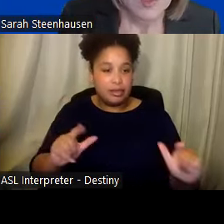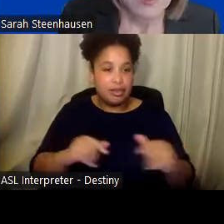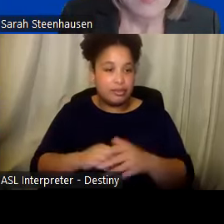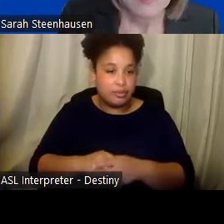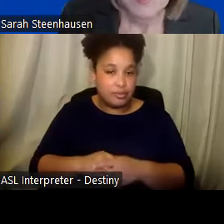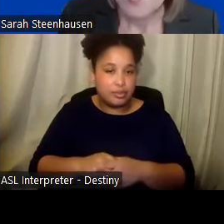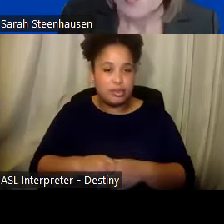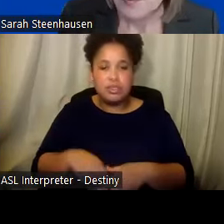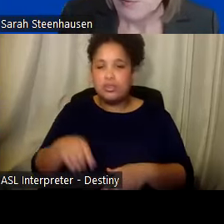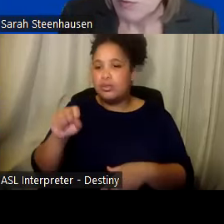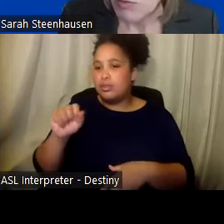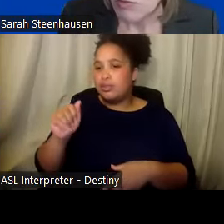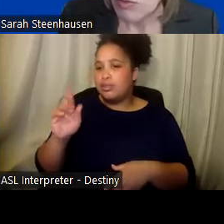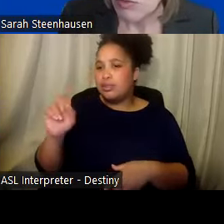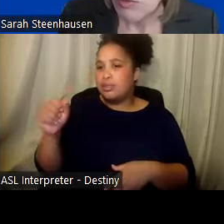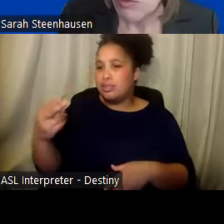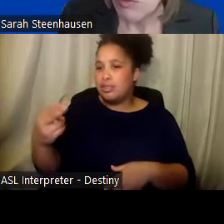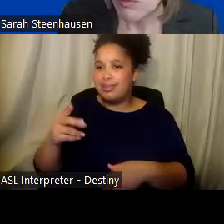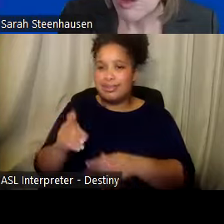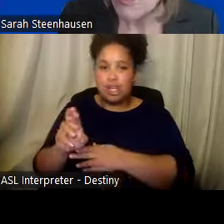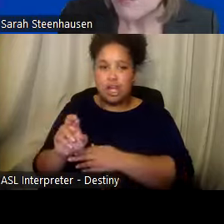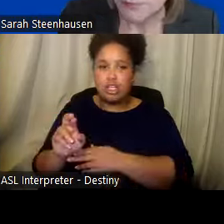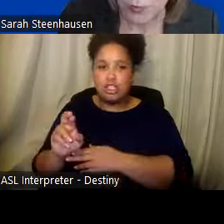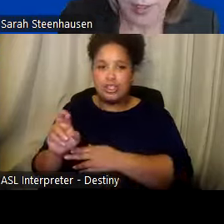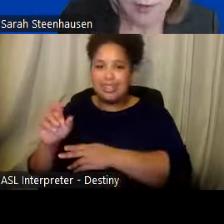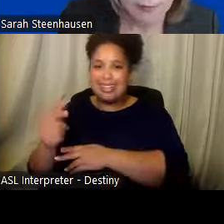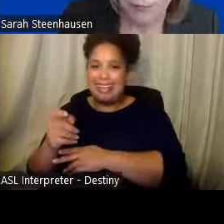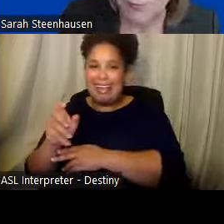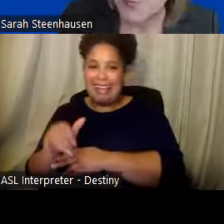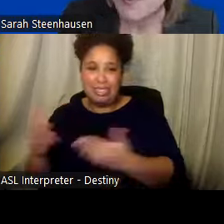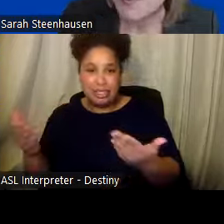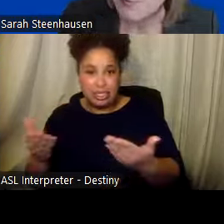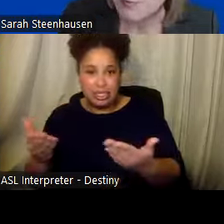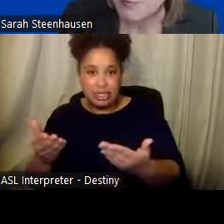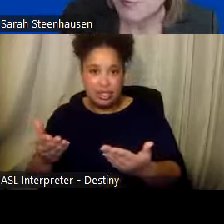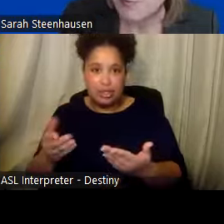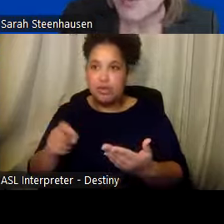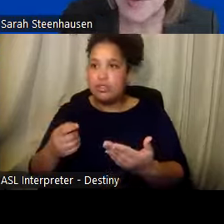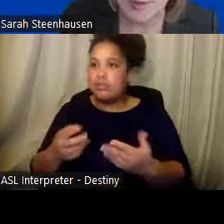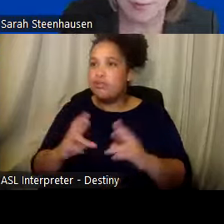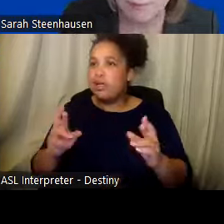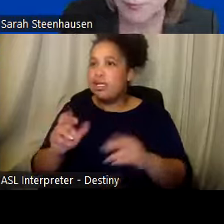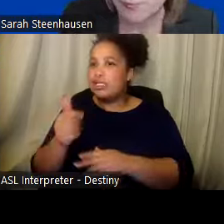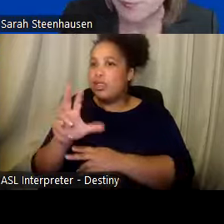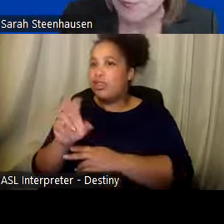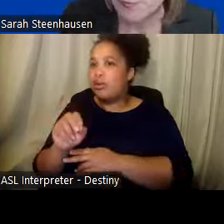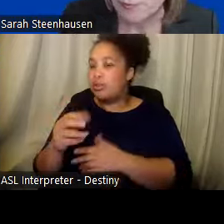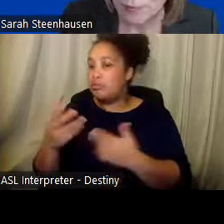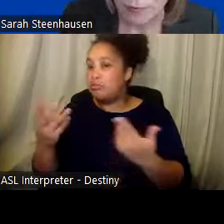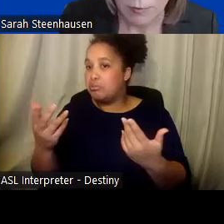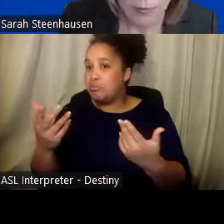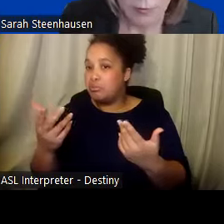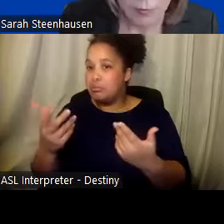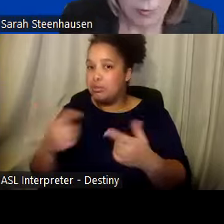So Sarah, I just want to, Dr. Galley is here and he is slated to be on at 10:30. So if we could just take